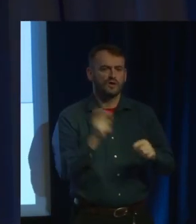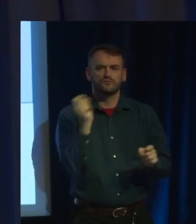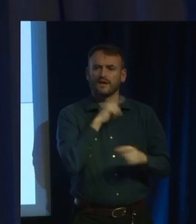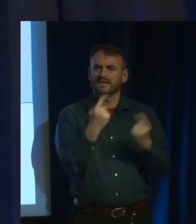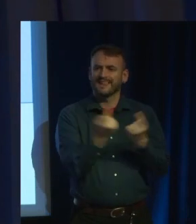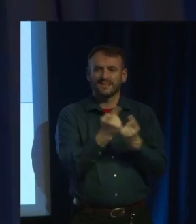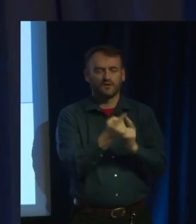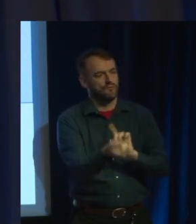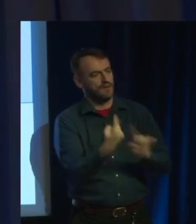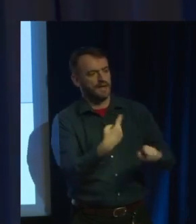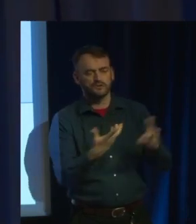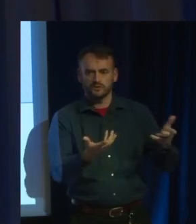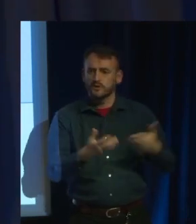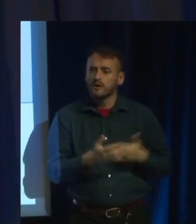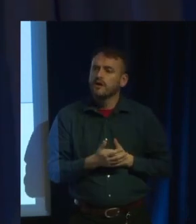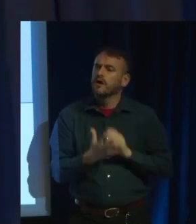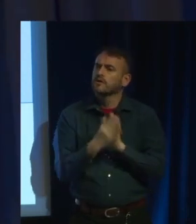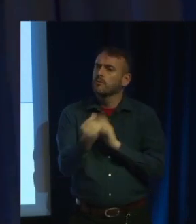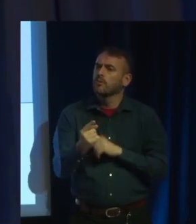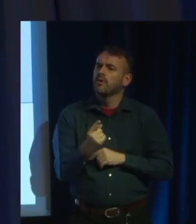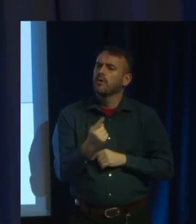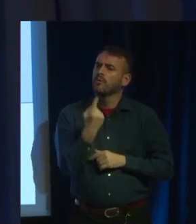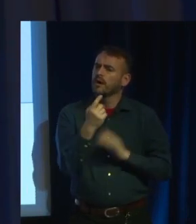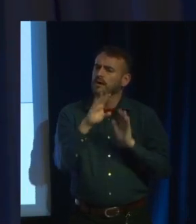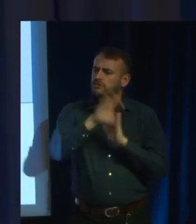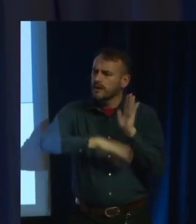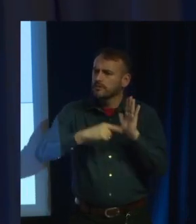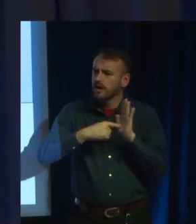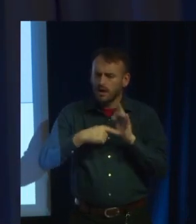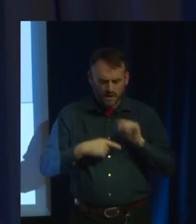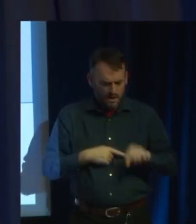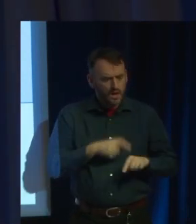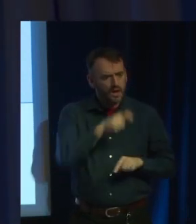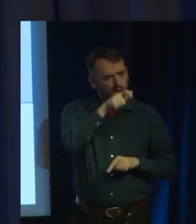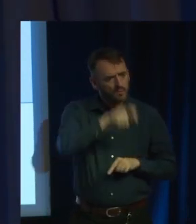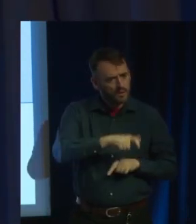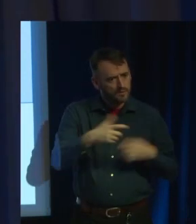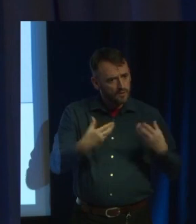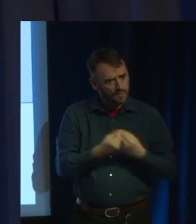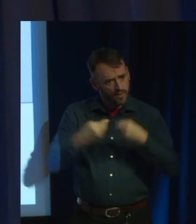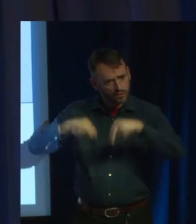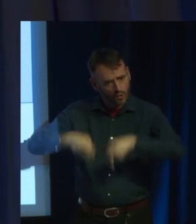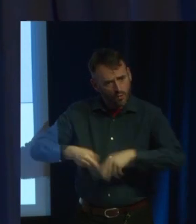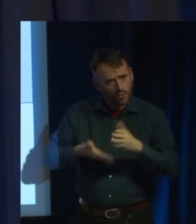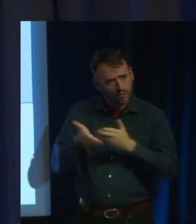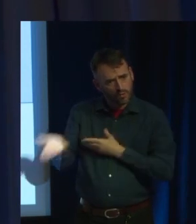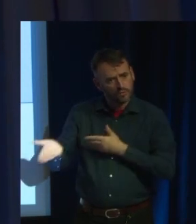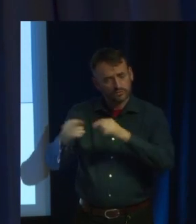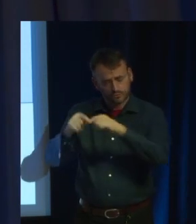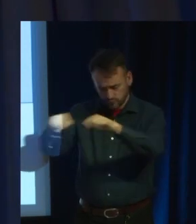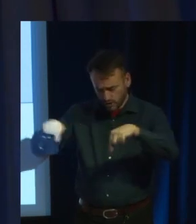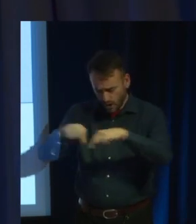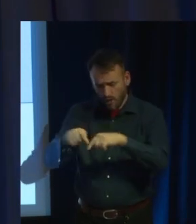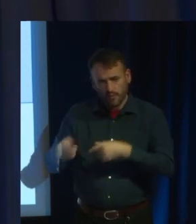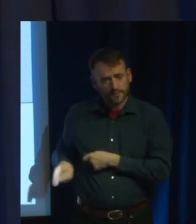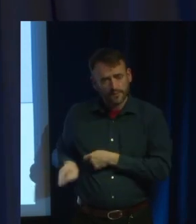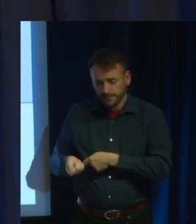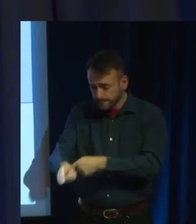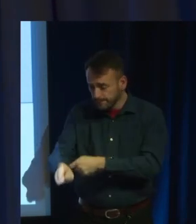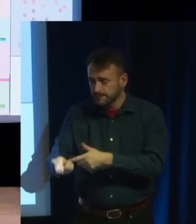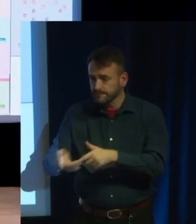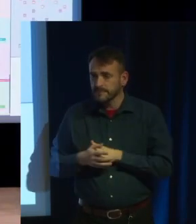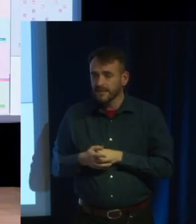in one of the chapters, there's somebody took a dog to the studio. And you can actually download the